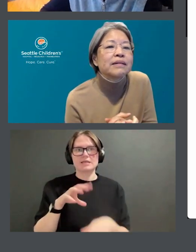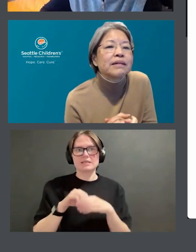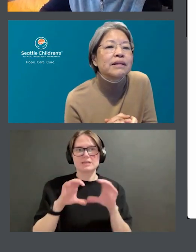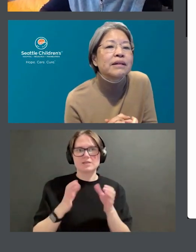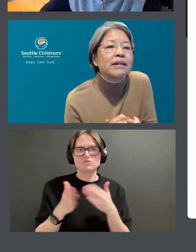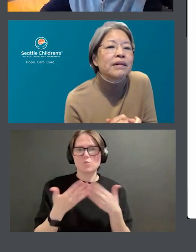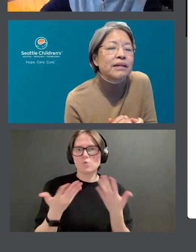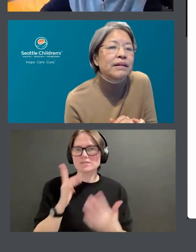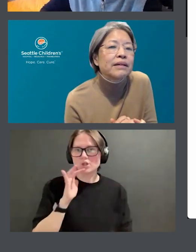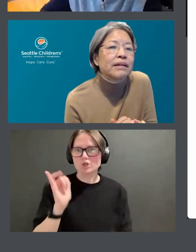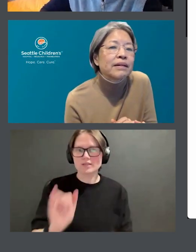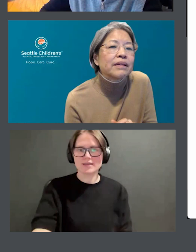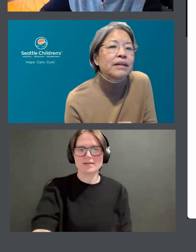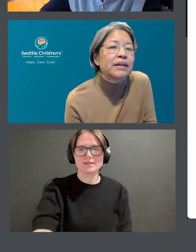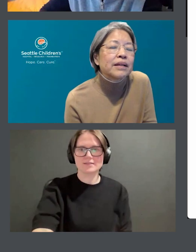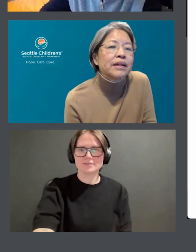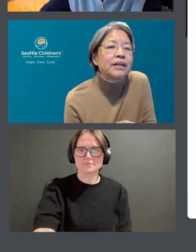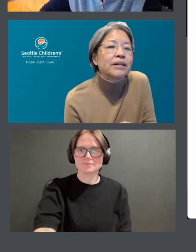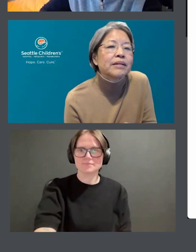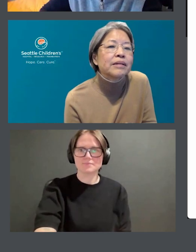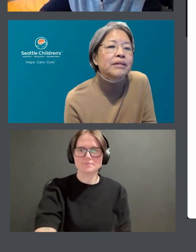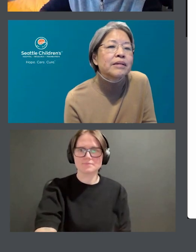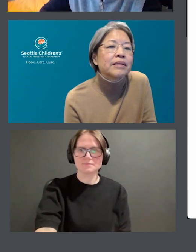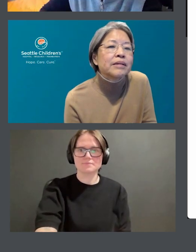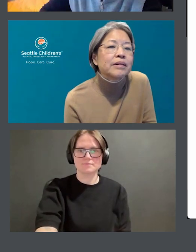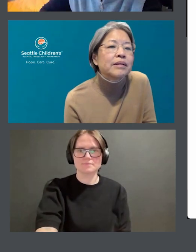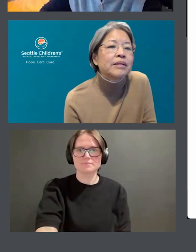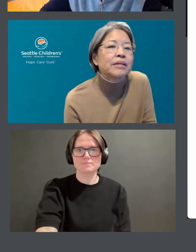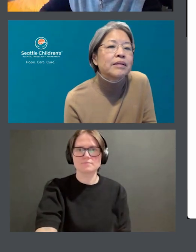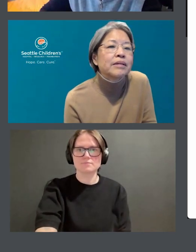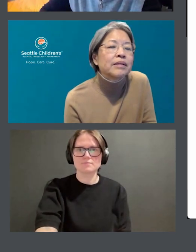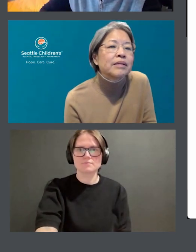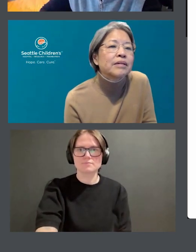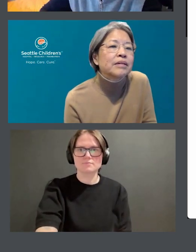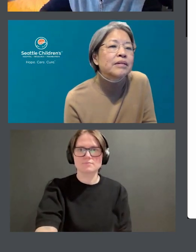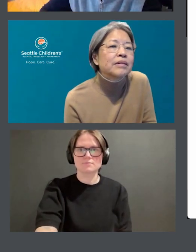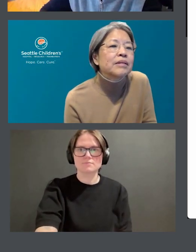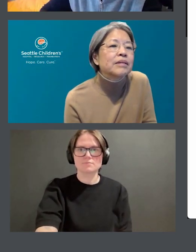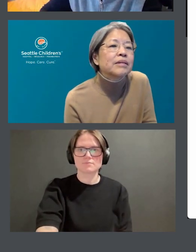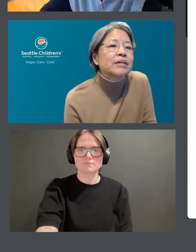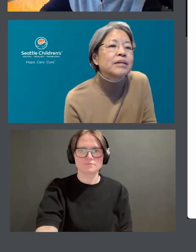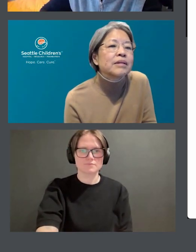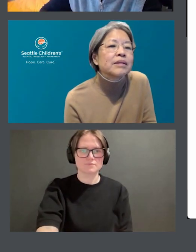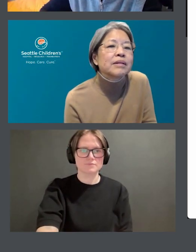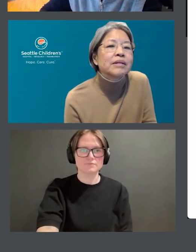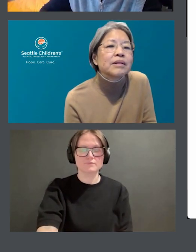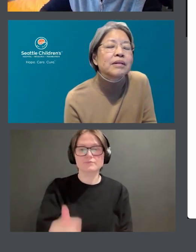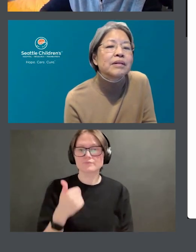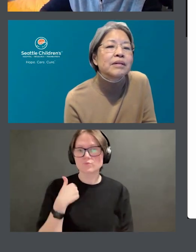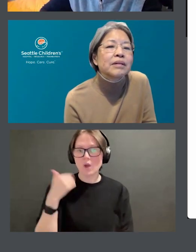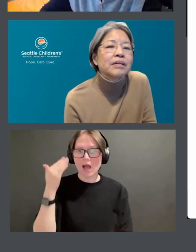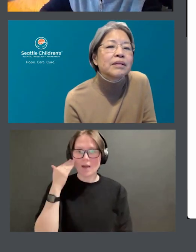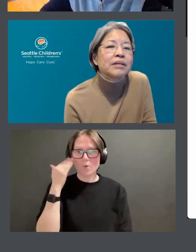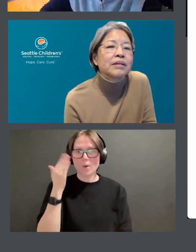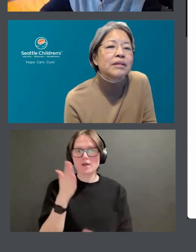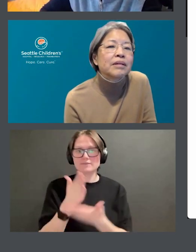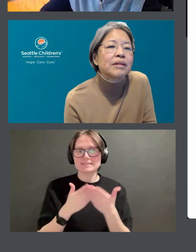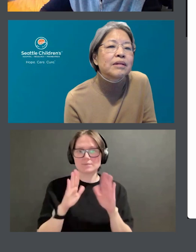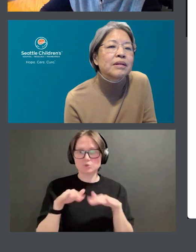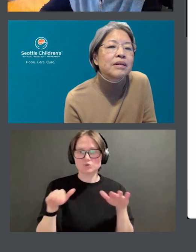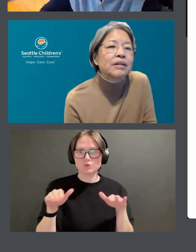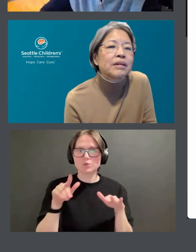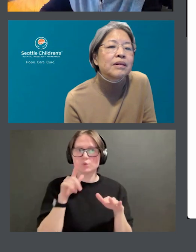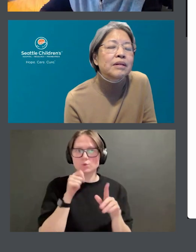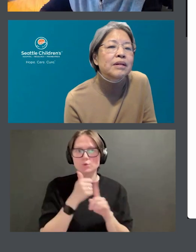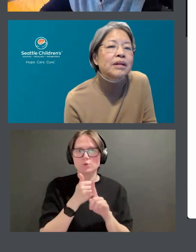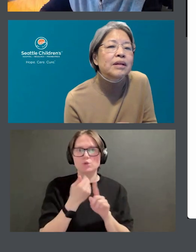like? So I am aware of some children who use a cross